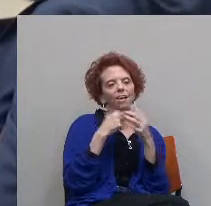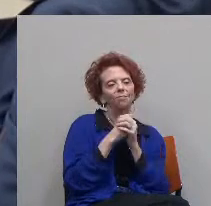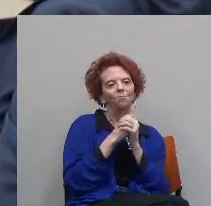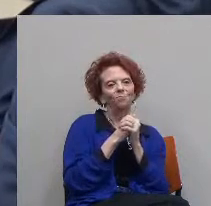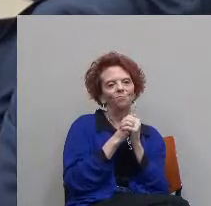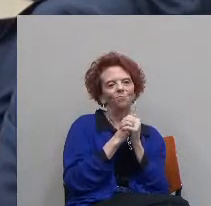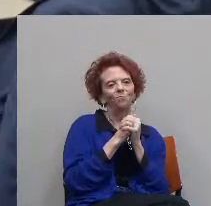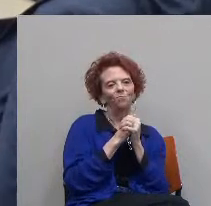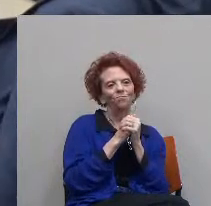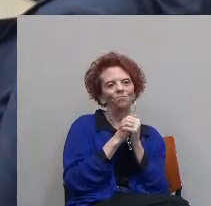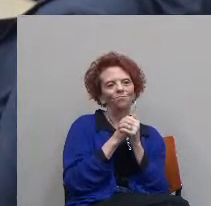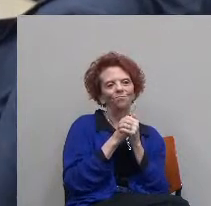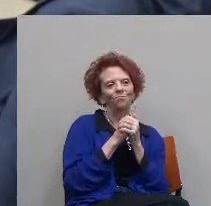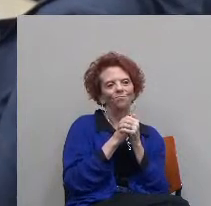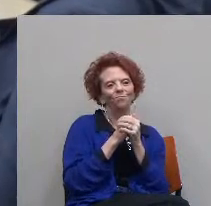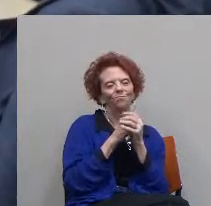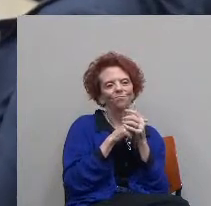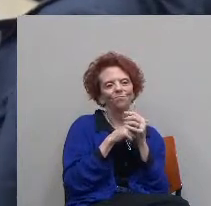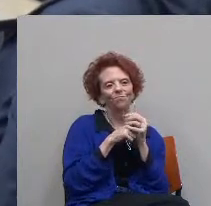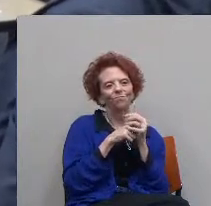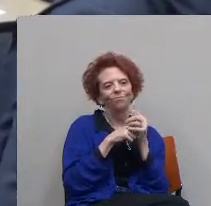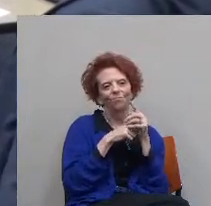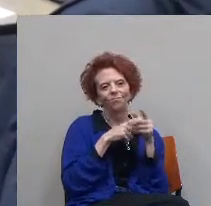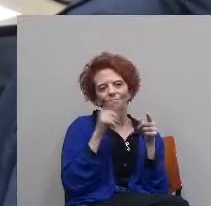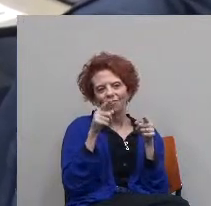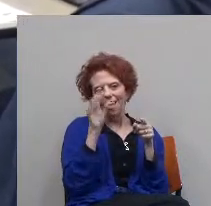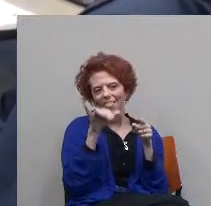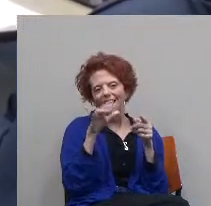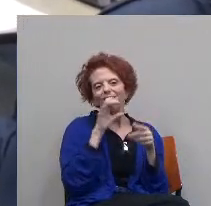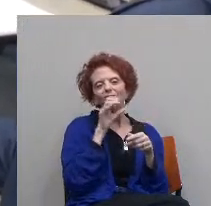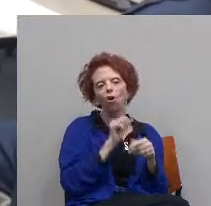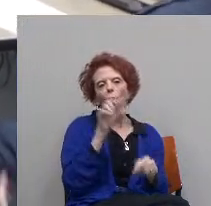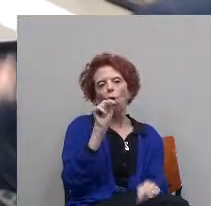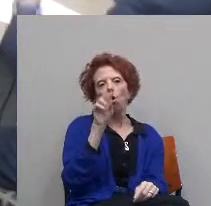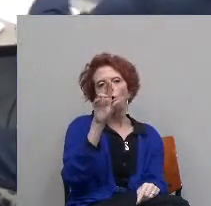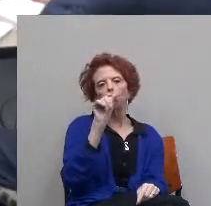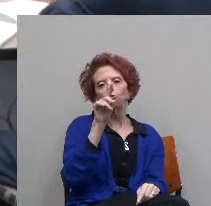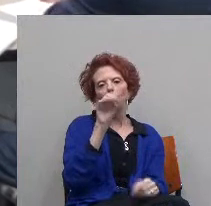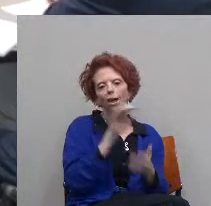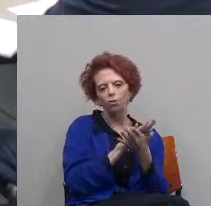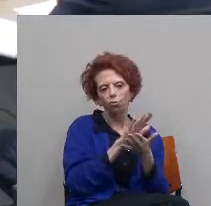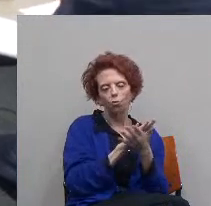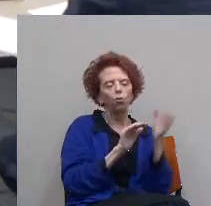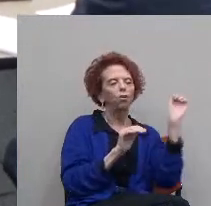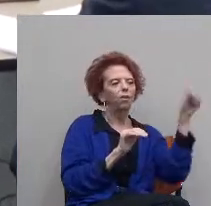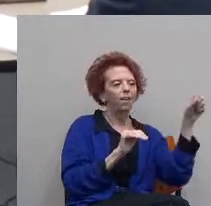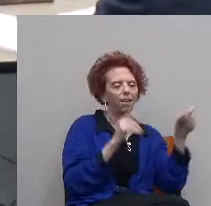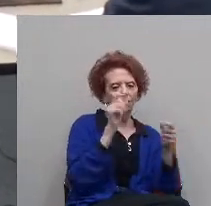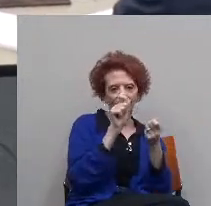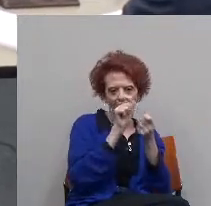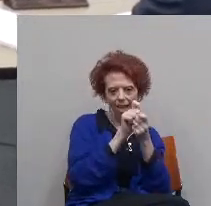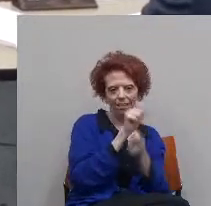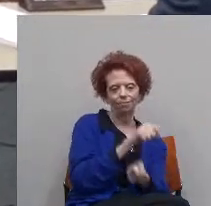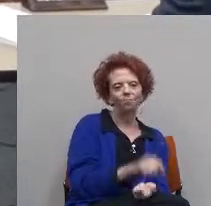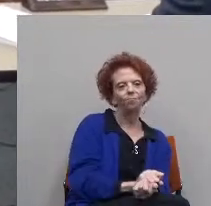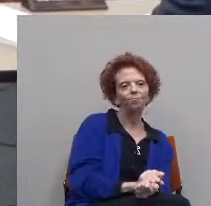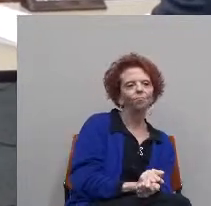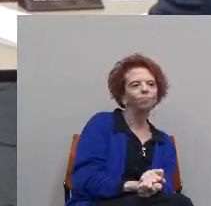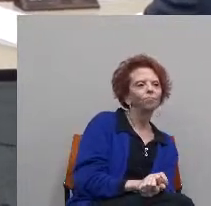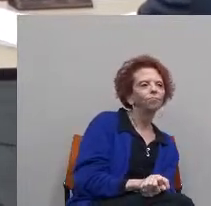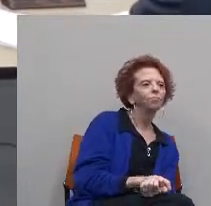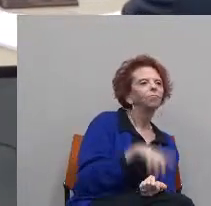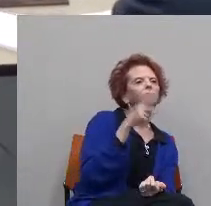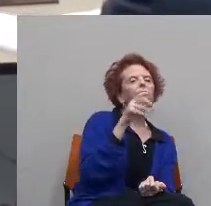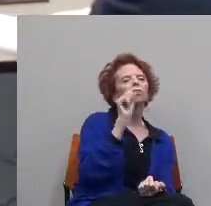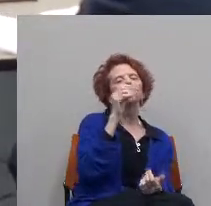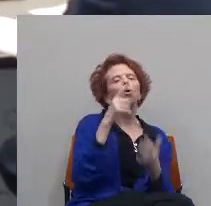know about it. Yeah, lots of. That's the old trade school in that key. Yes, exactly. So what,